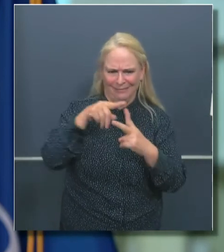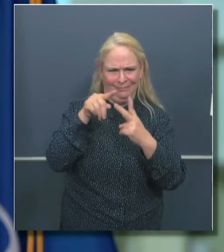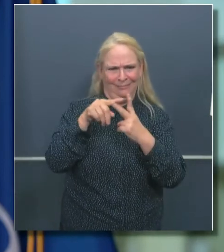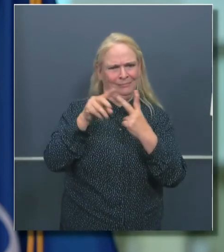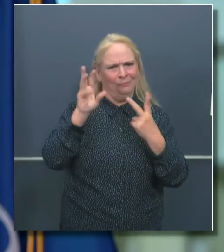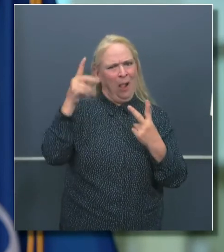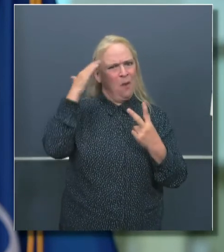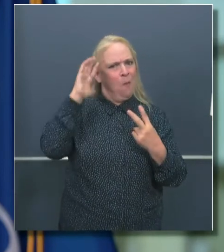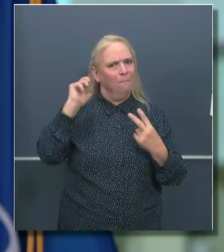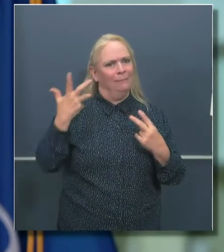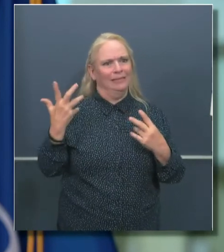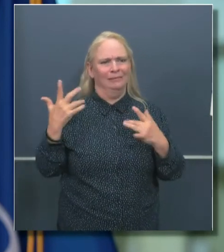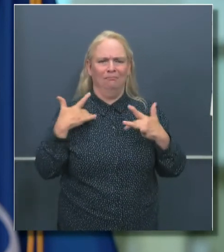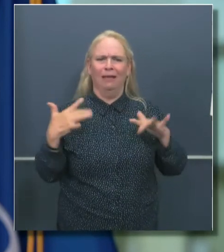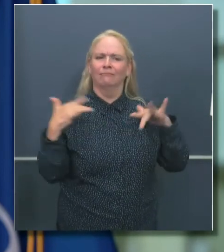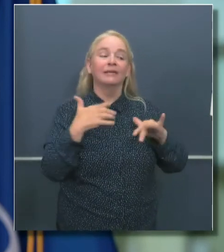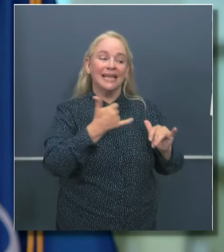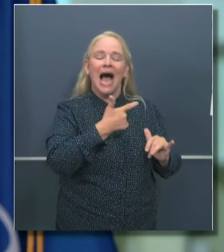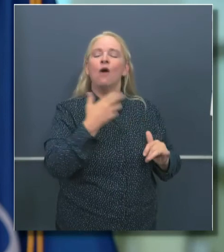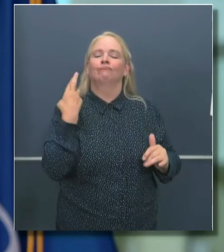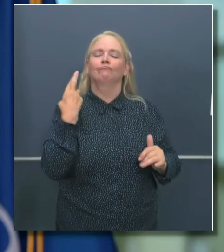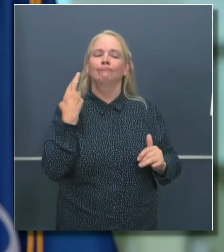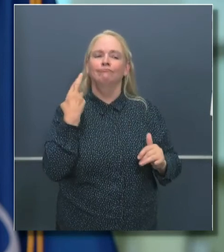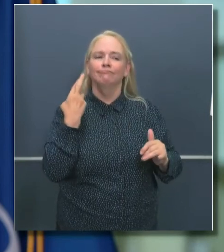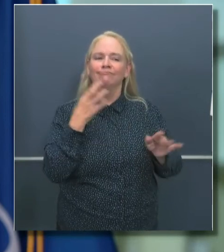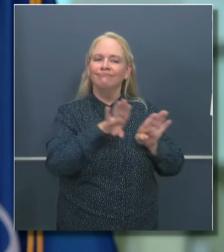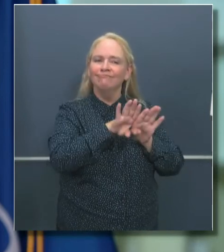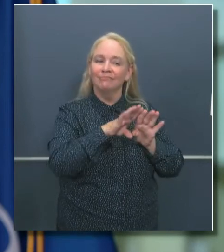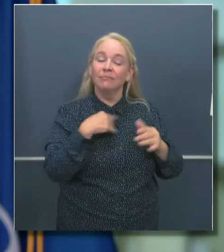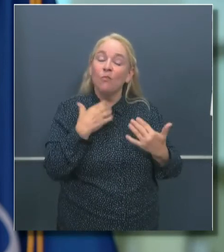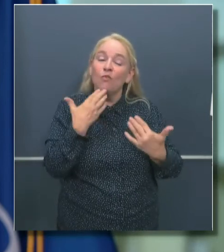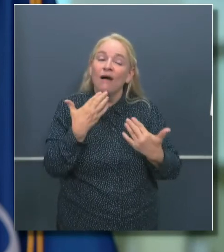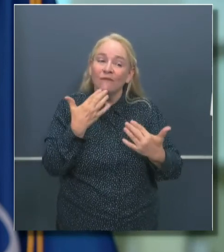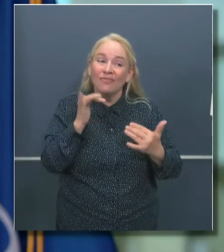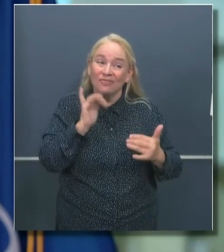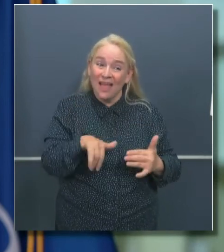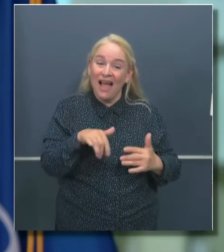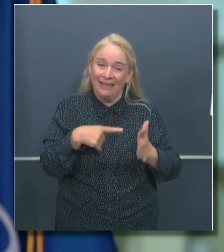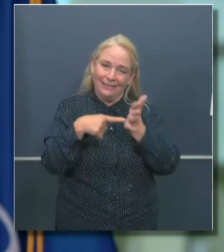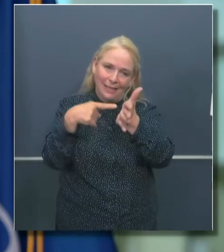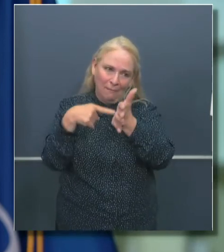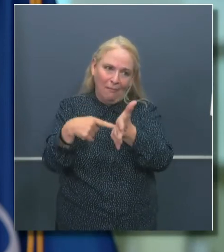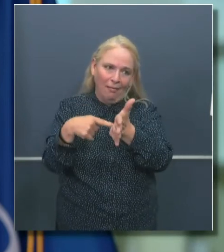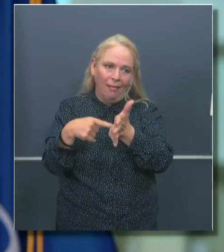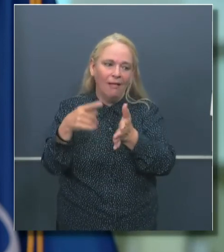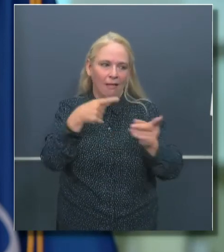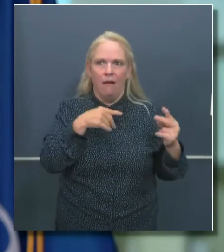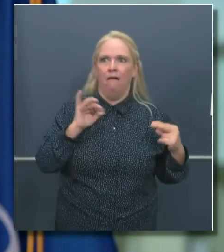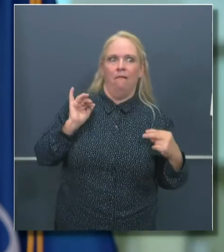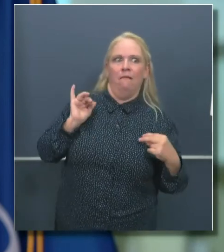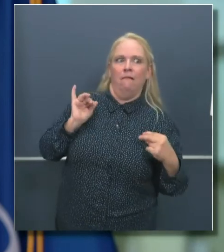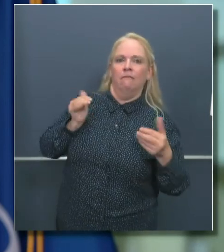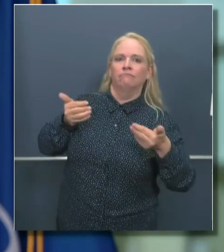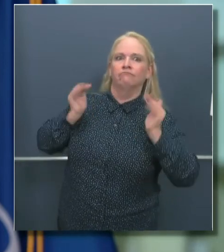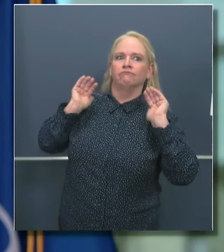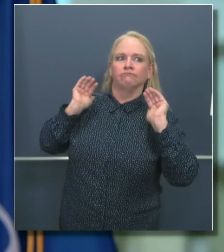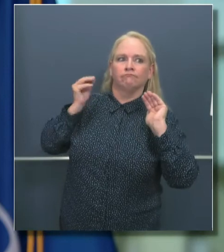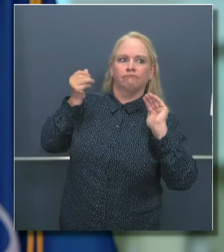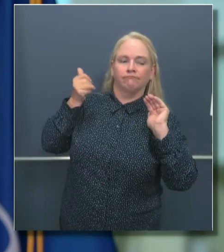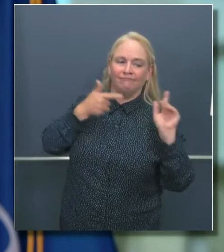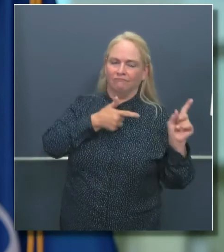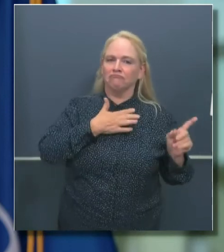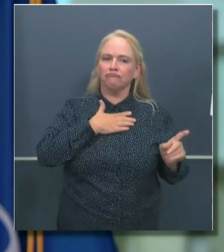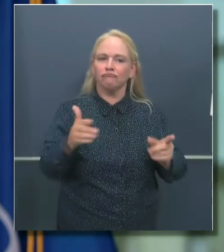on their own, and I'm very grateful for that. So I think it's an example of the fact in some ways we're turning the page. In other respects, we may not be,